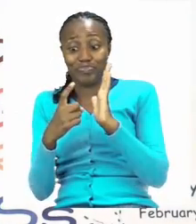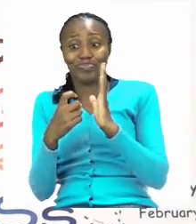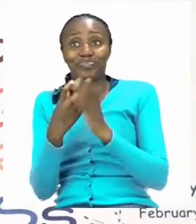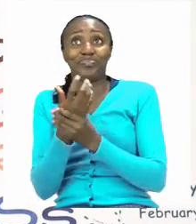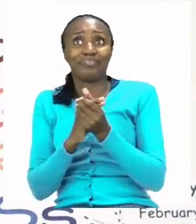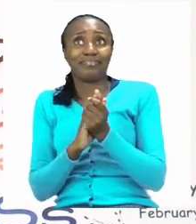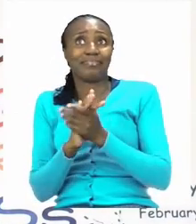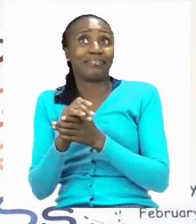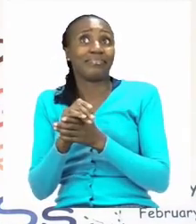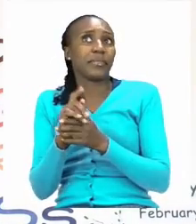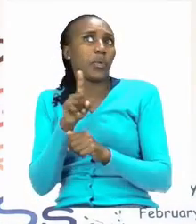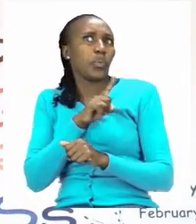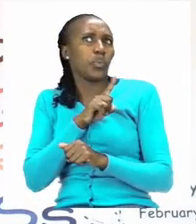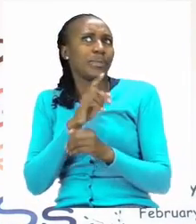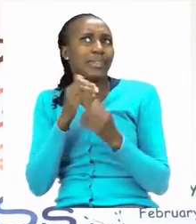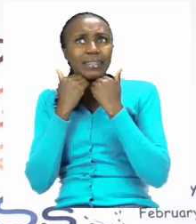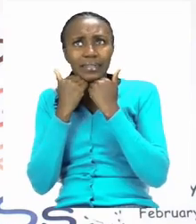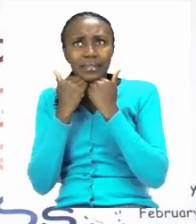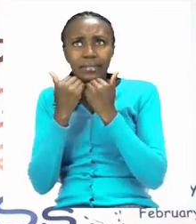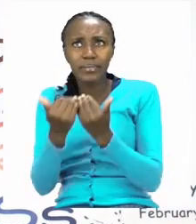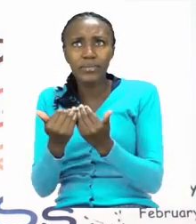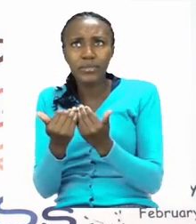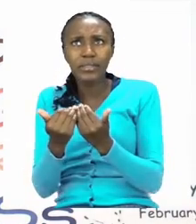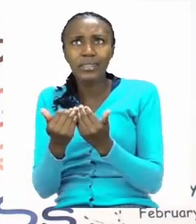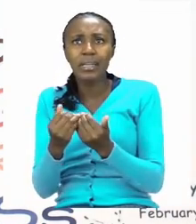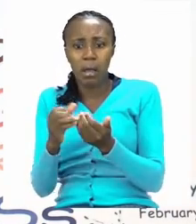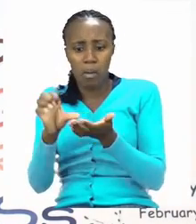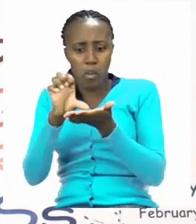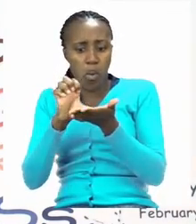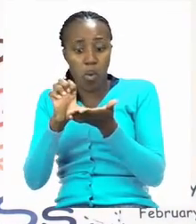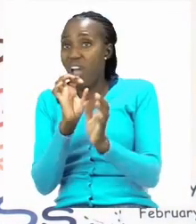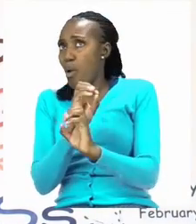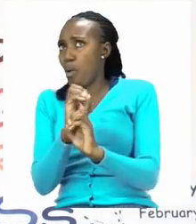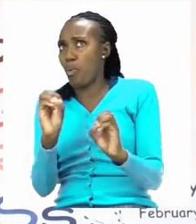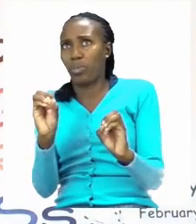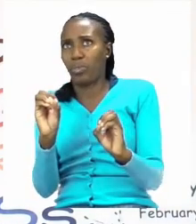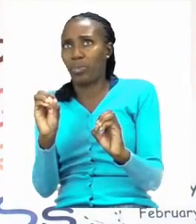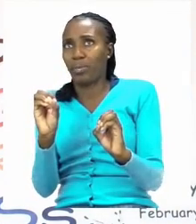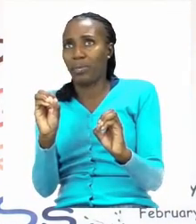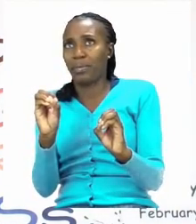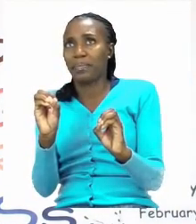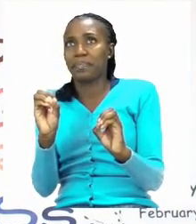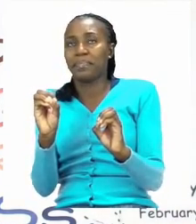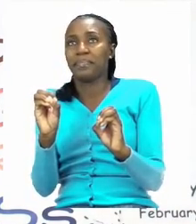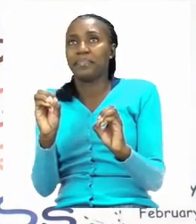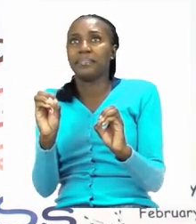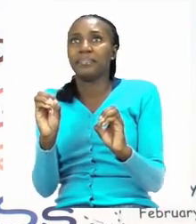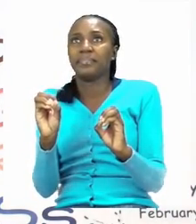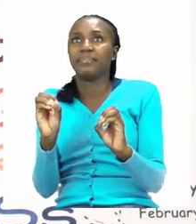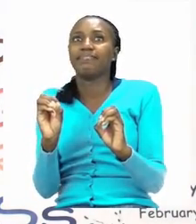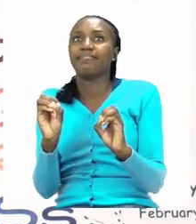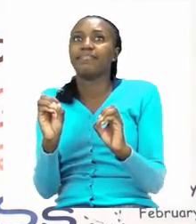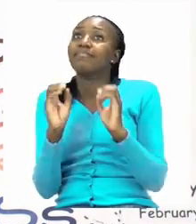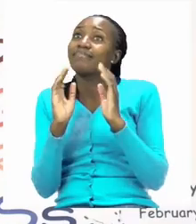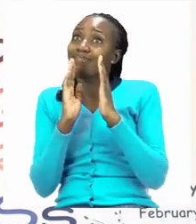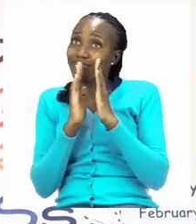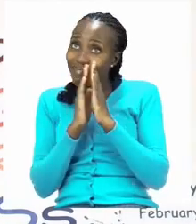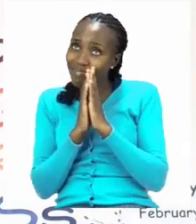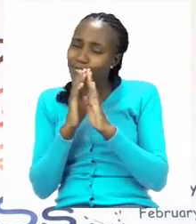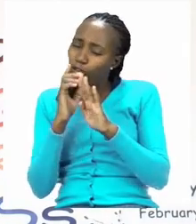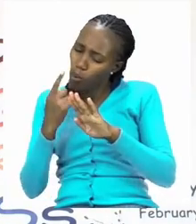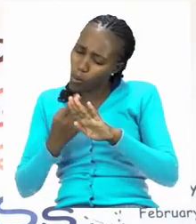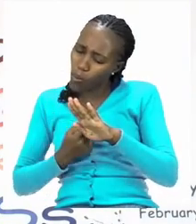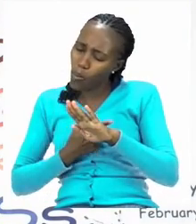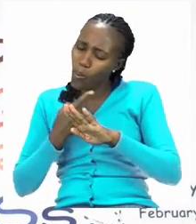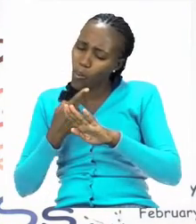is important because we are getting rid of any germs that might be on our hands. So don't forget to sanitize,